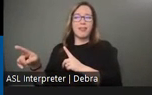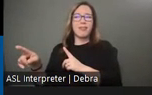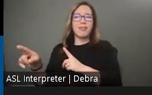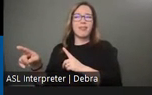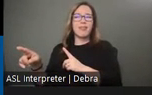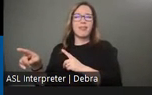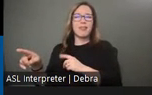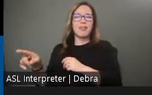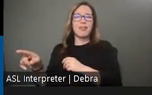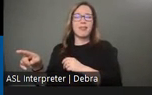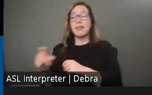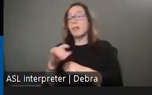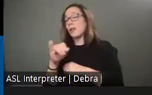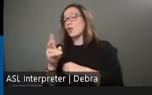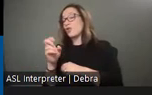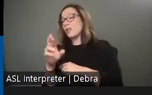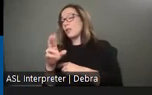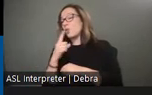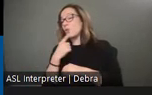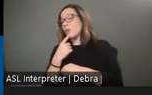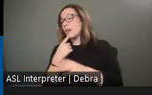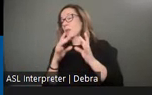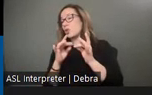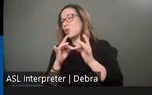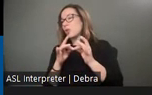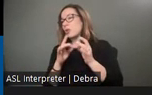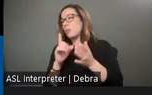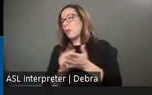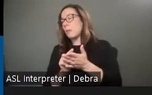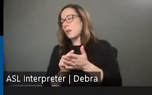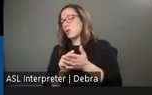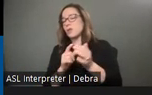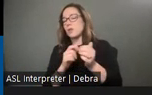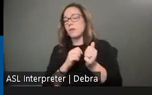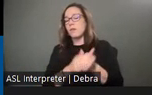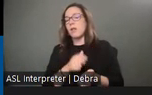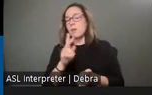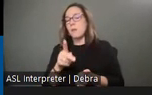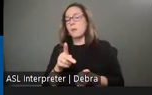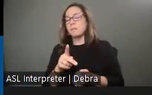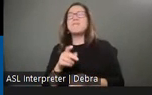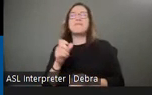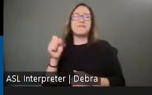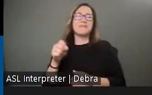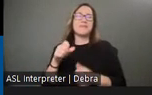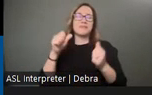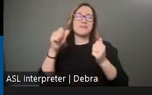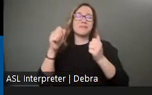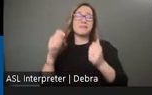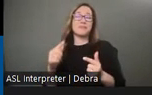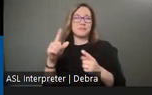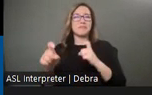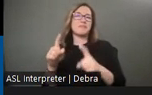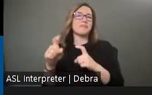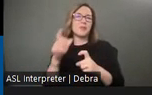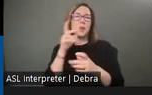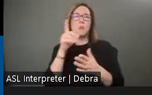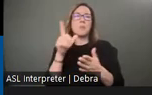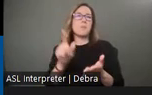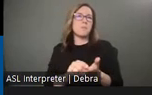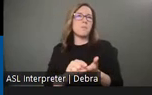said, Jennifer, you said earlier we'd publish follow-up questions. Yes. So all of the questions that are asked, we will publish in